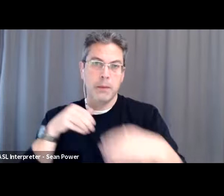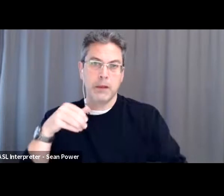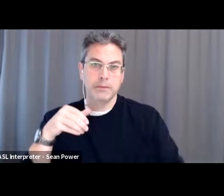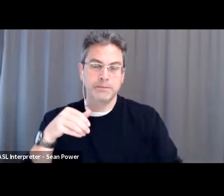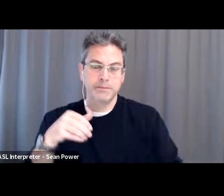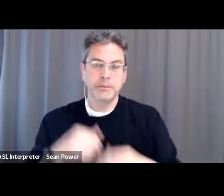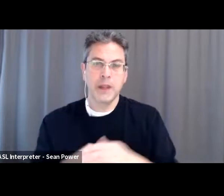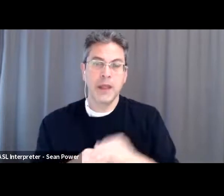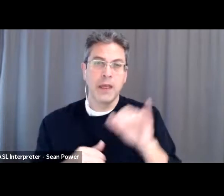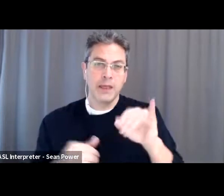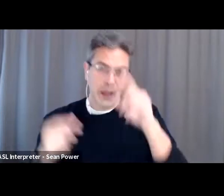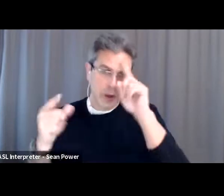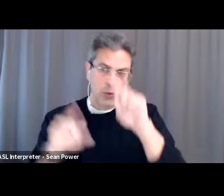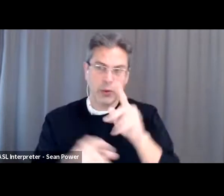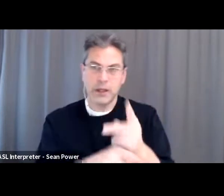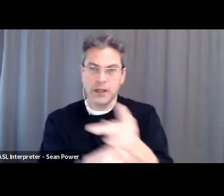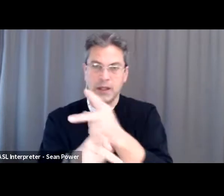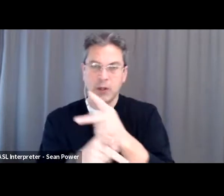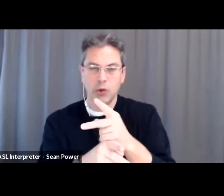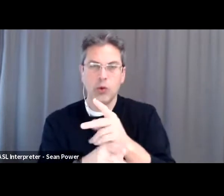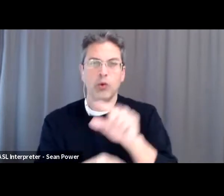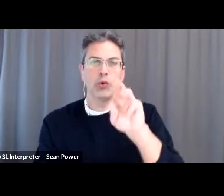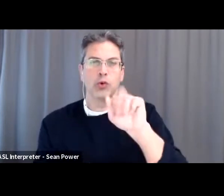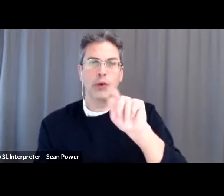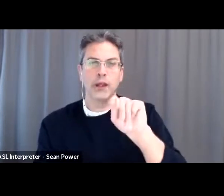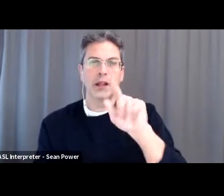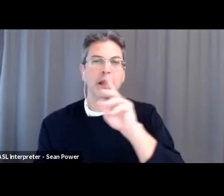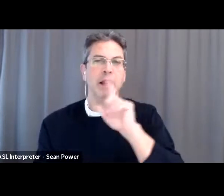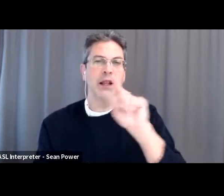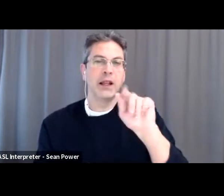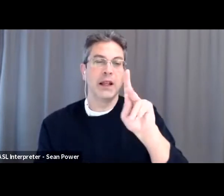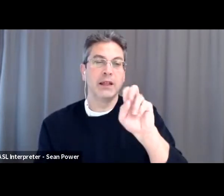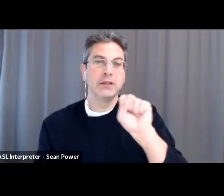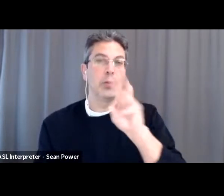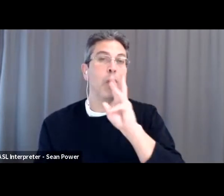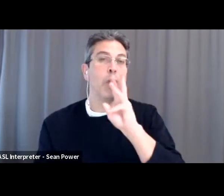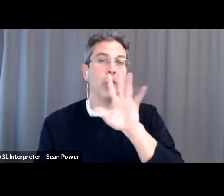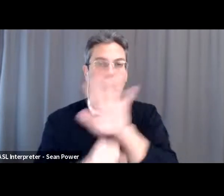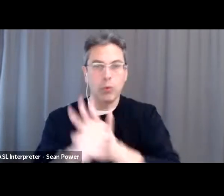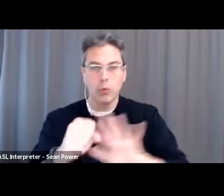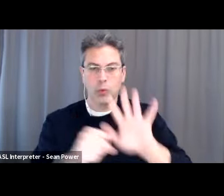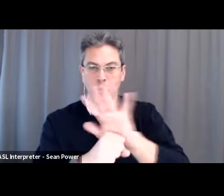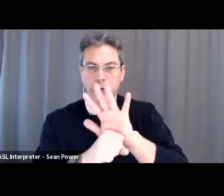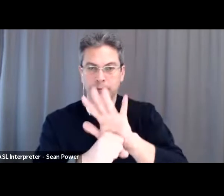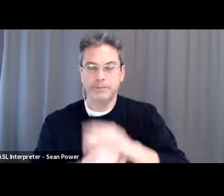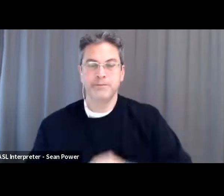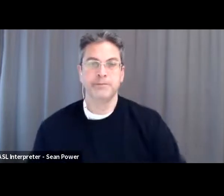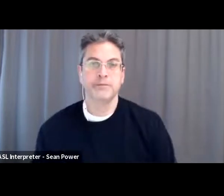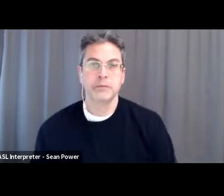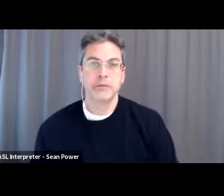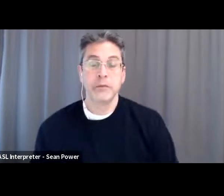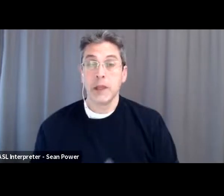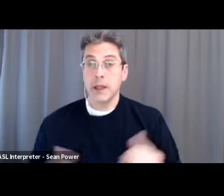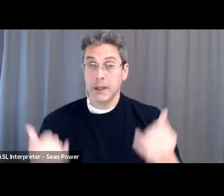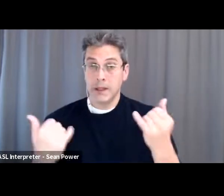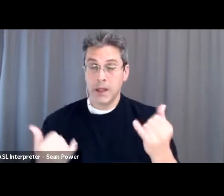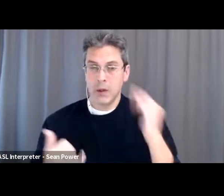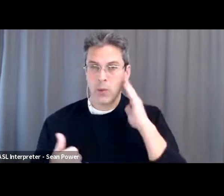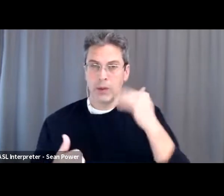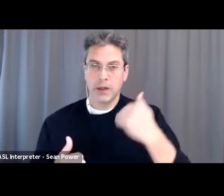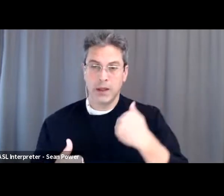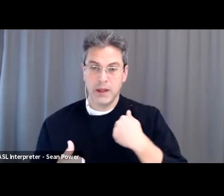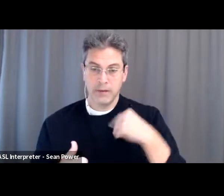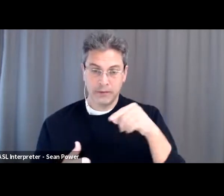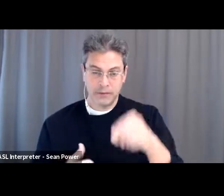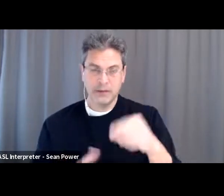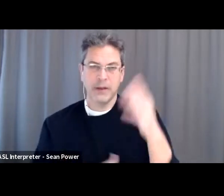Today's event will consist of remarks by some distinguished guests, followed by a period where all participants will be invited to